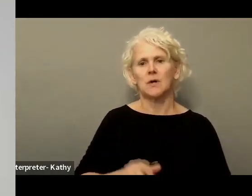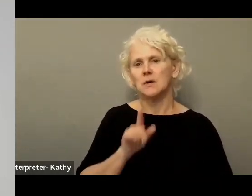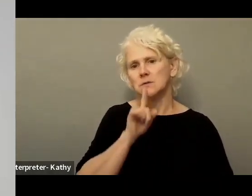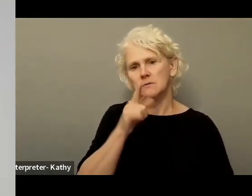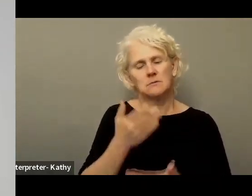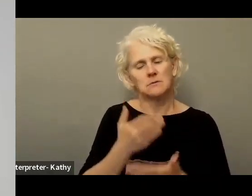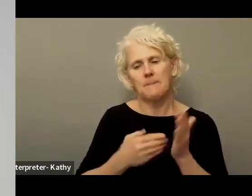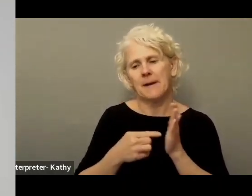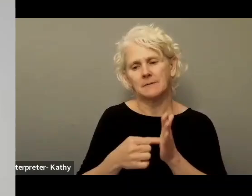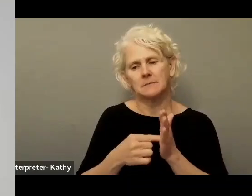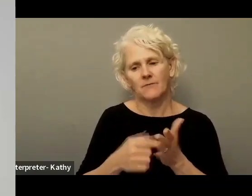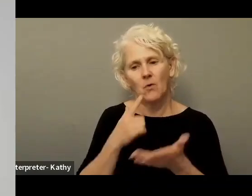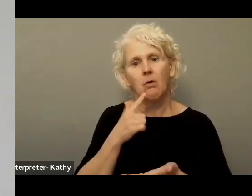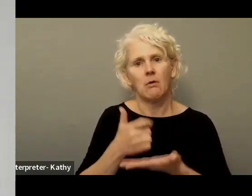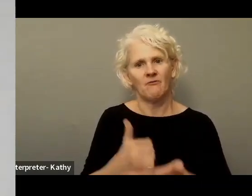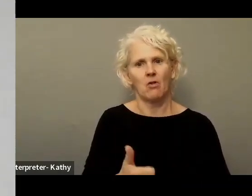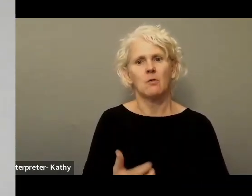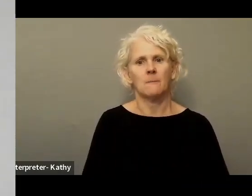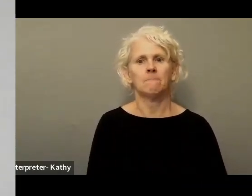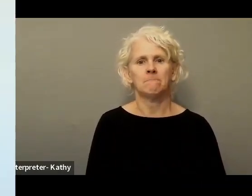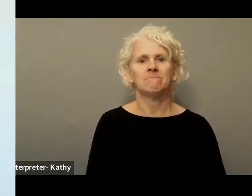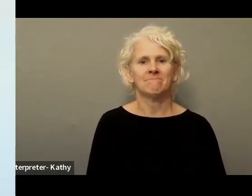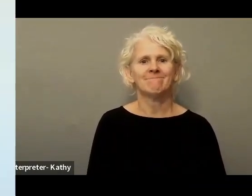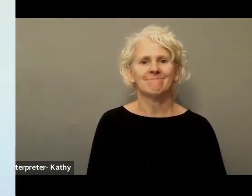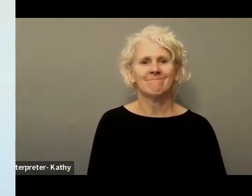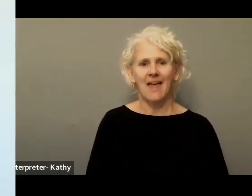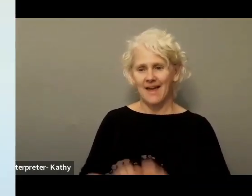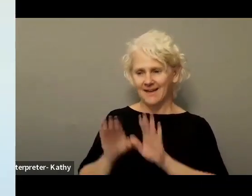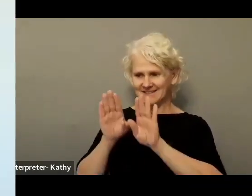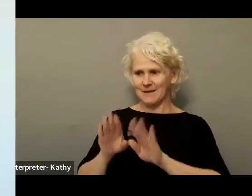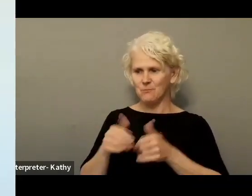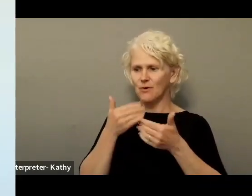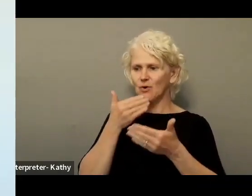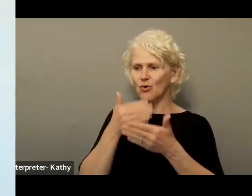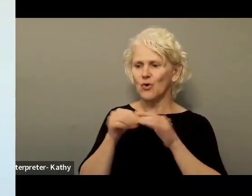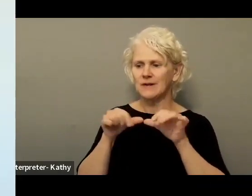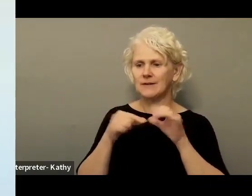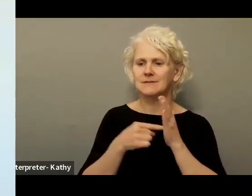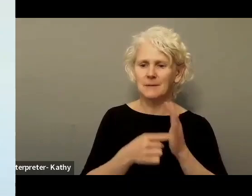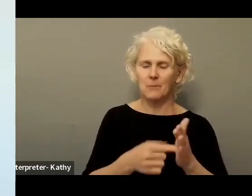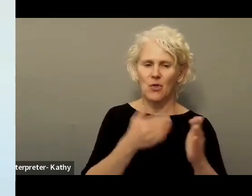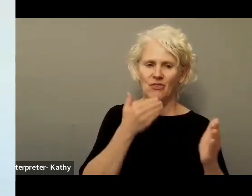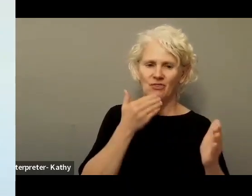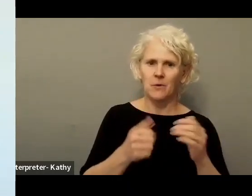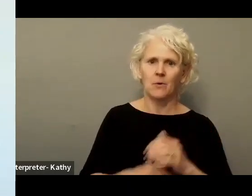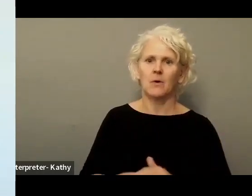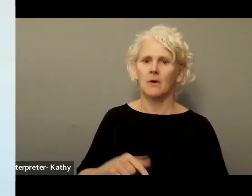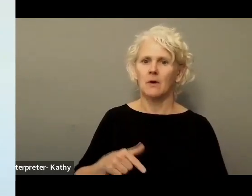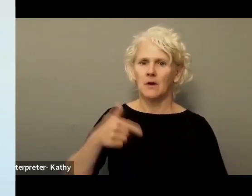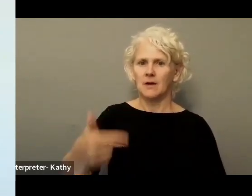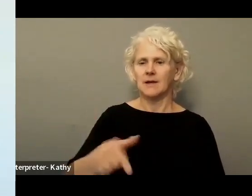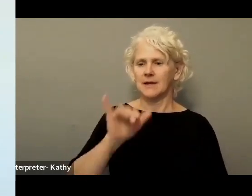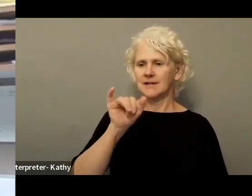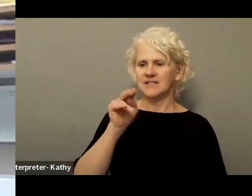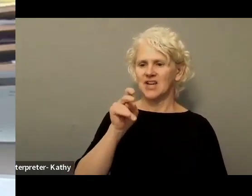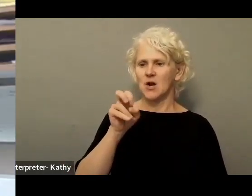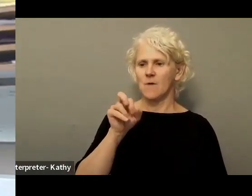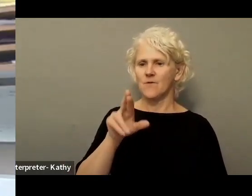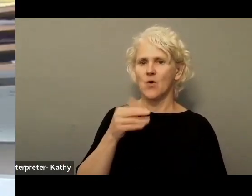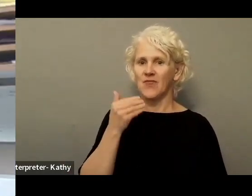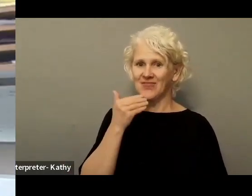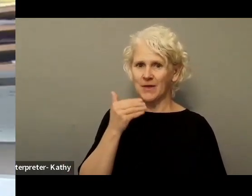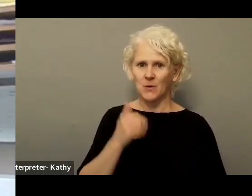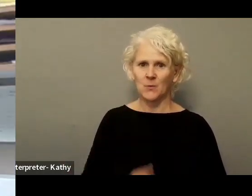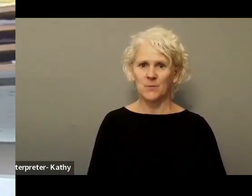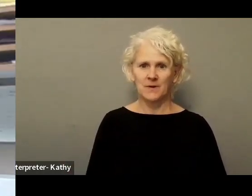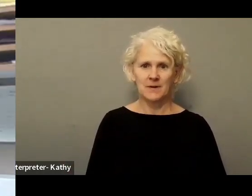are just a couple of examples. Yeah, those are fantastic examples. Thank you. And then we'll go to Jennifer. Yeah, thank you.